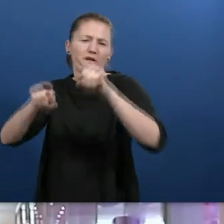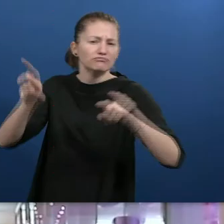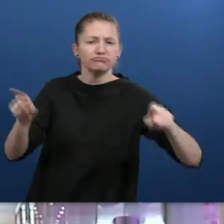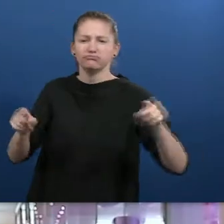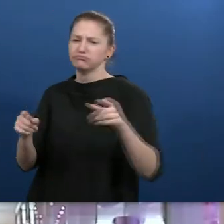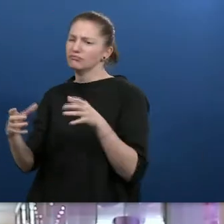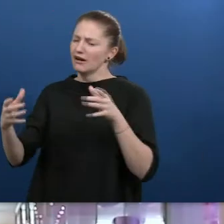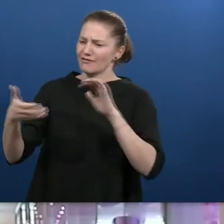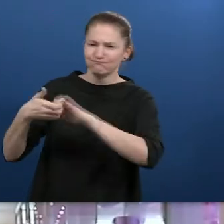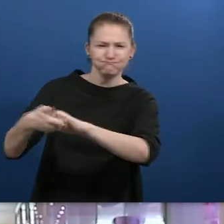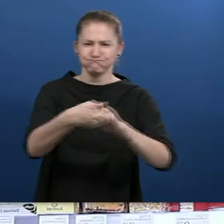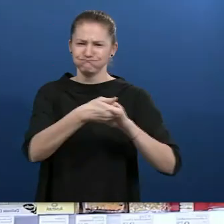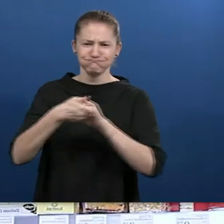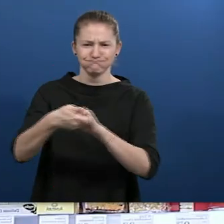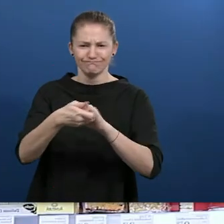groups.